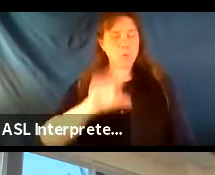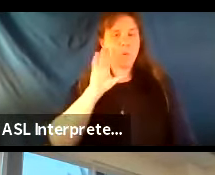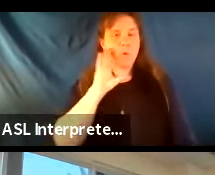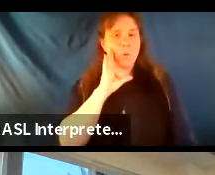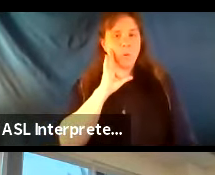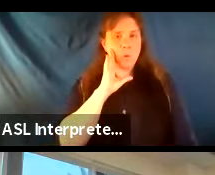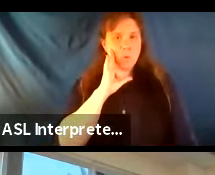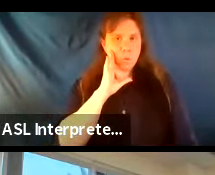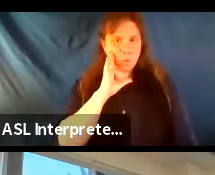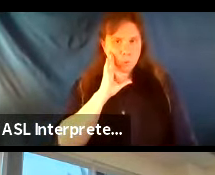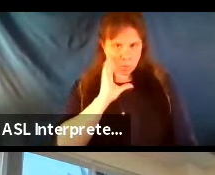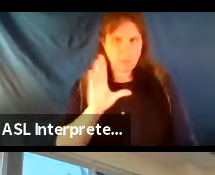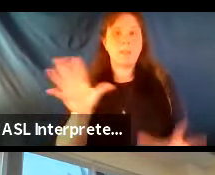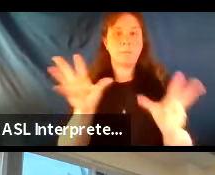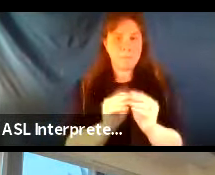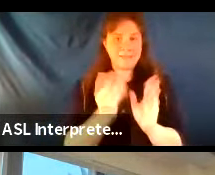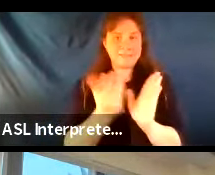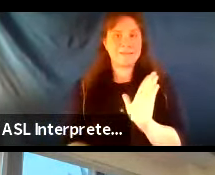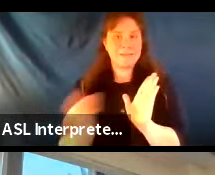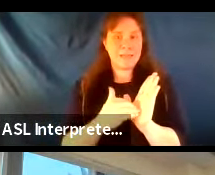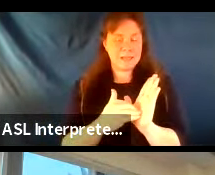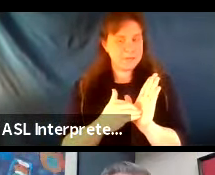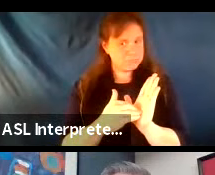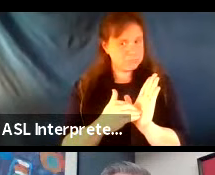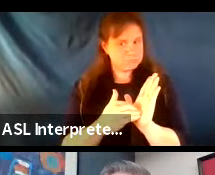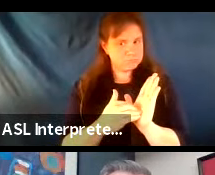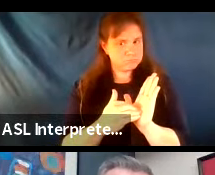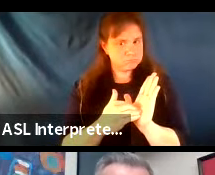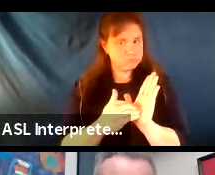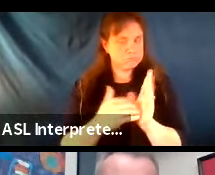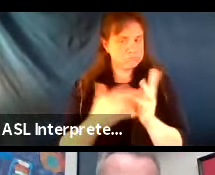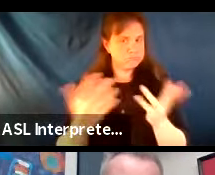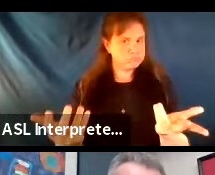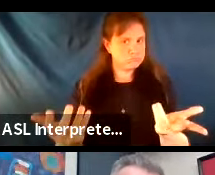will reconvene at